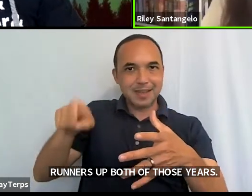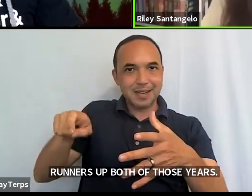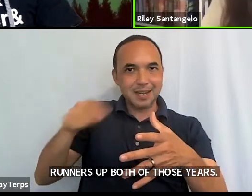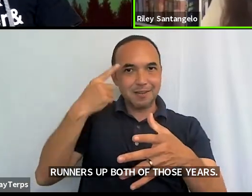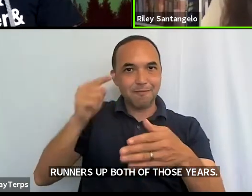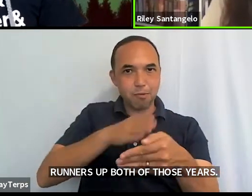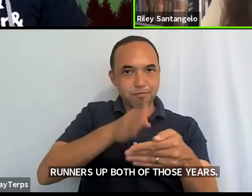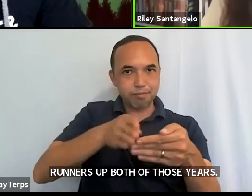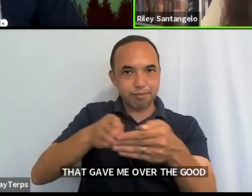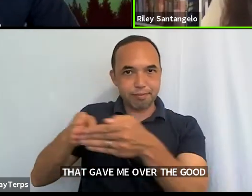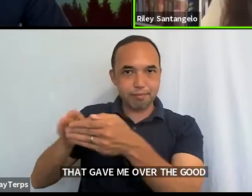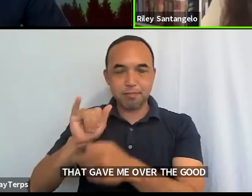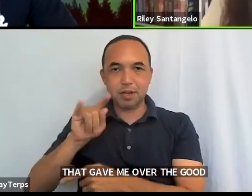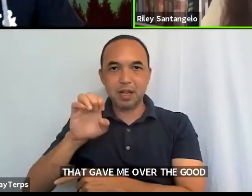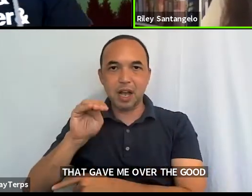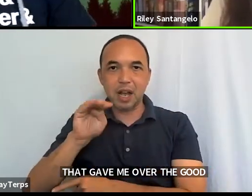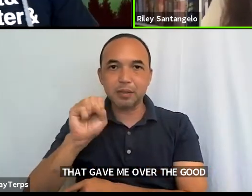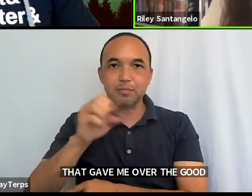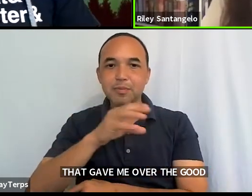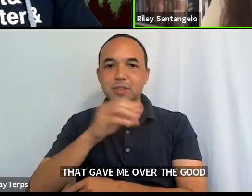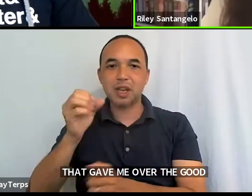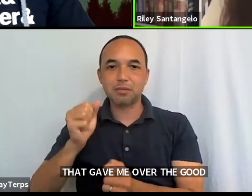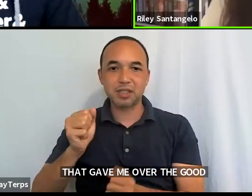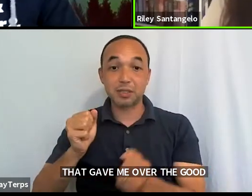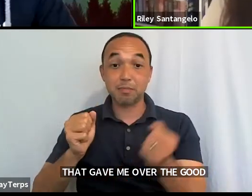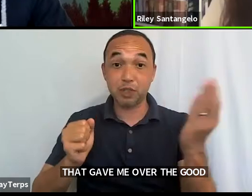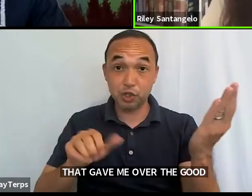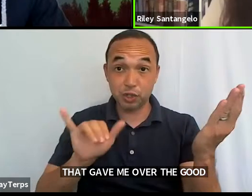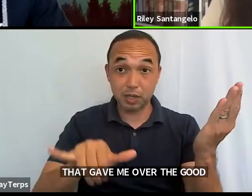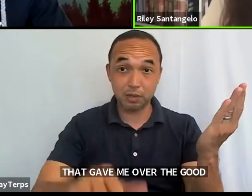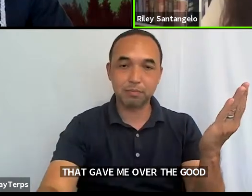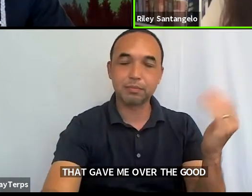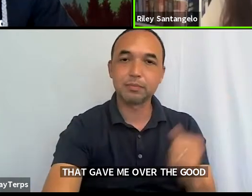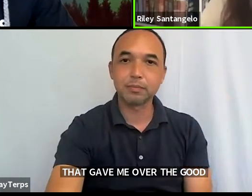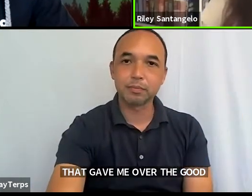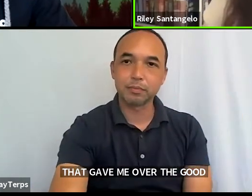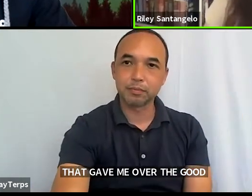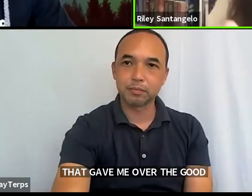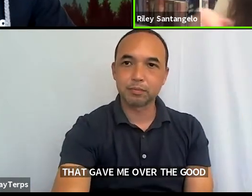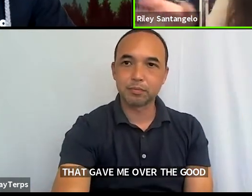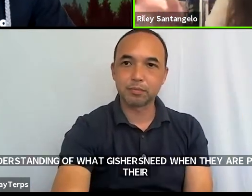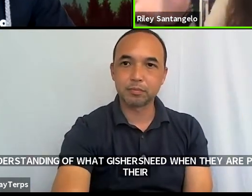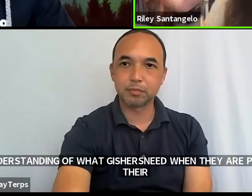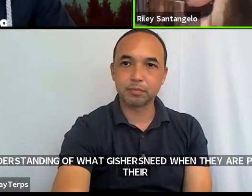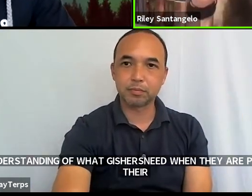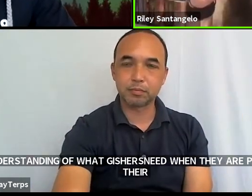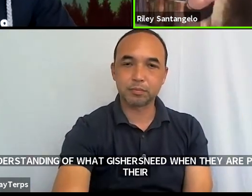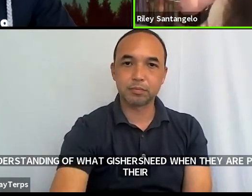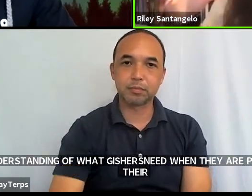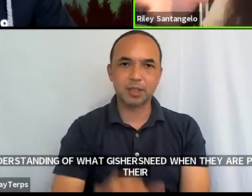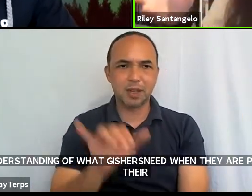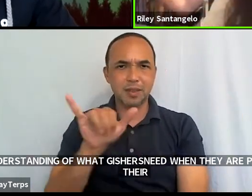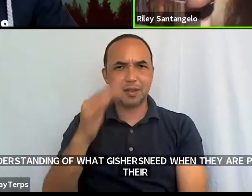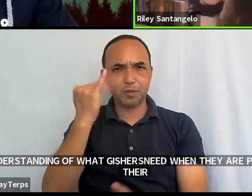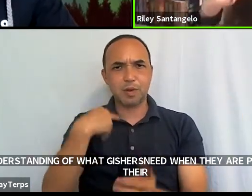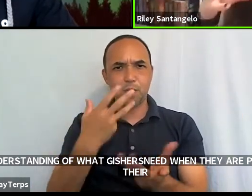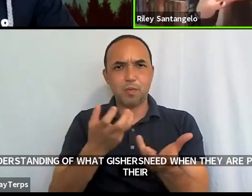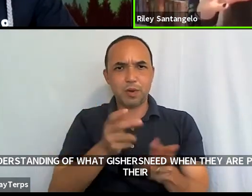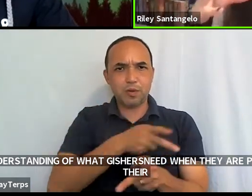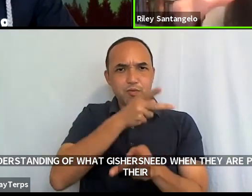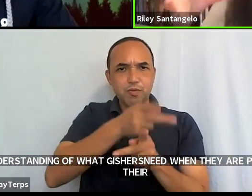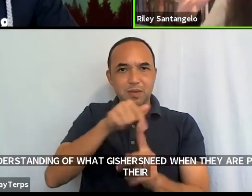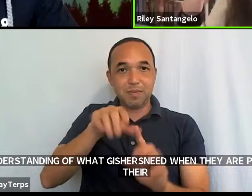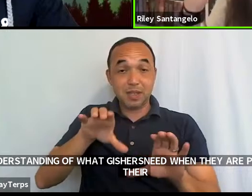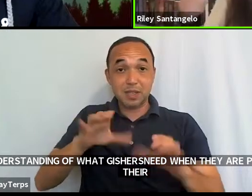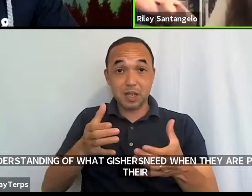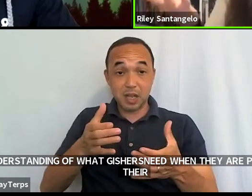and submitting everything. So that's why I kind of wanted to keep this class